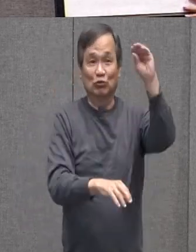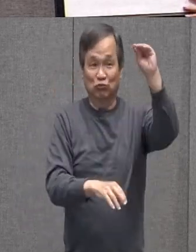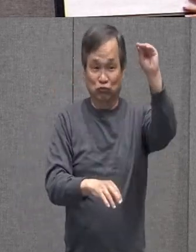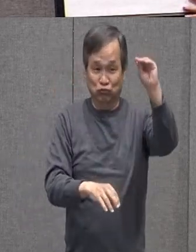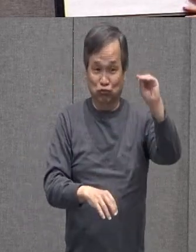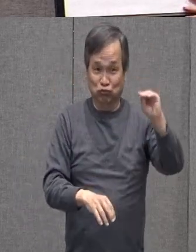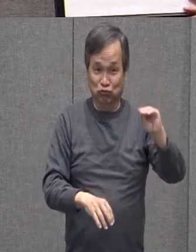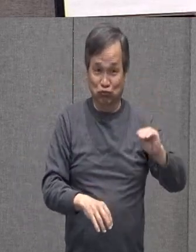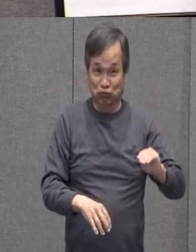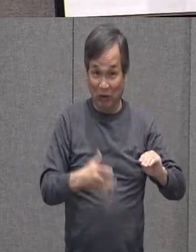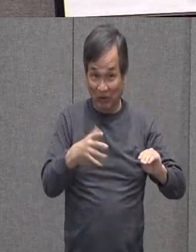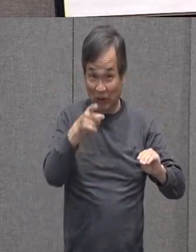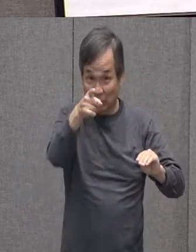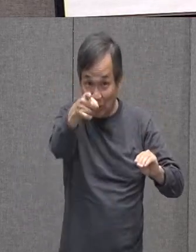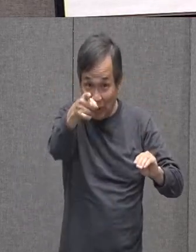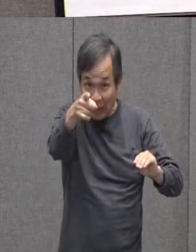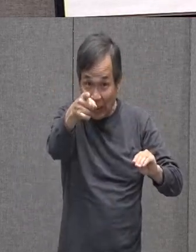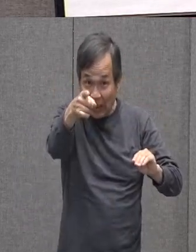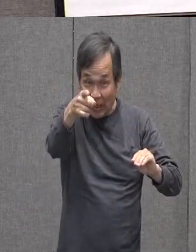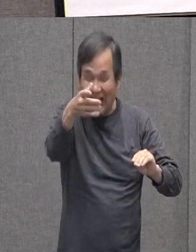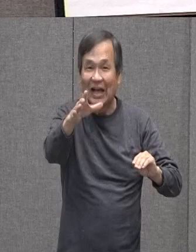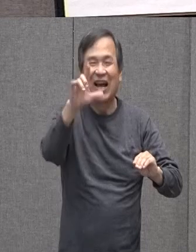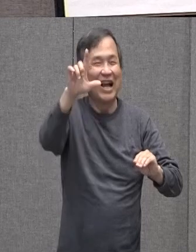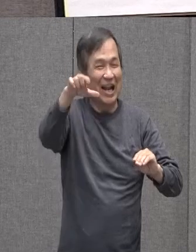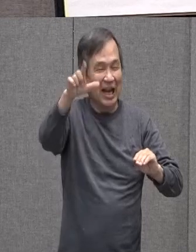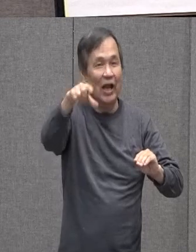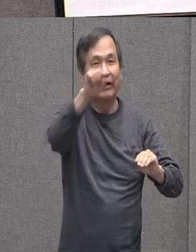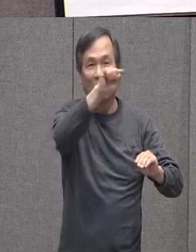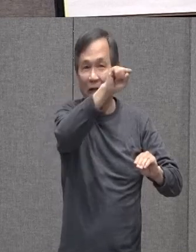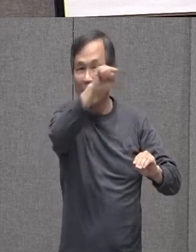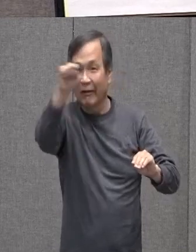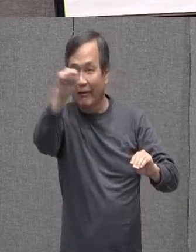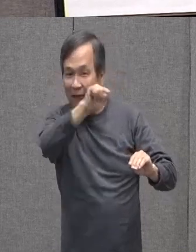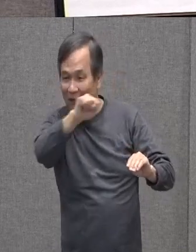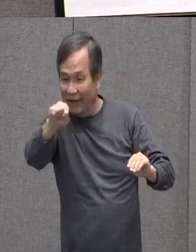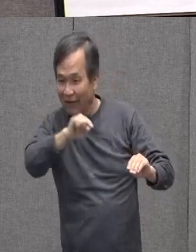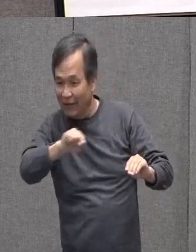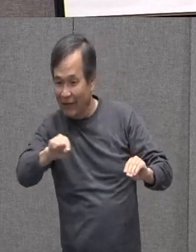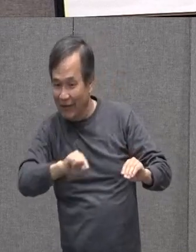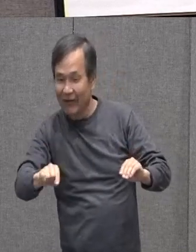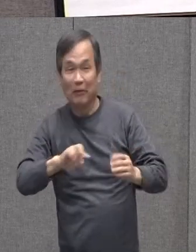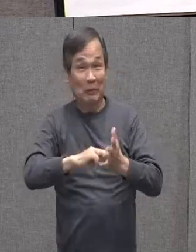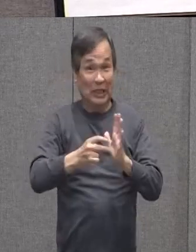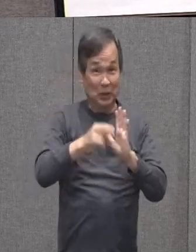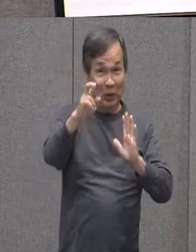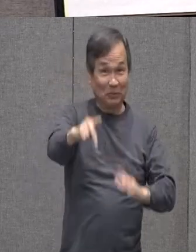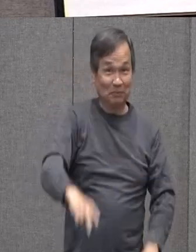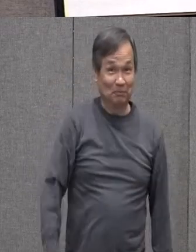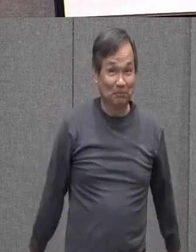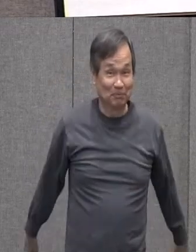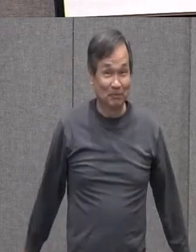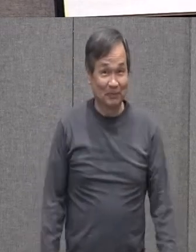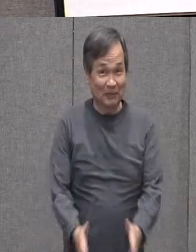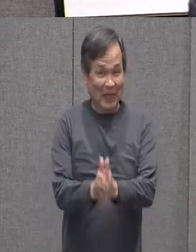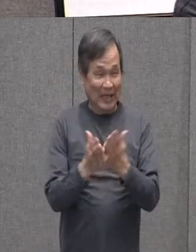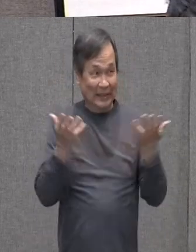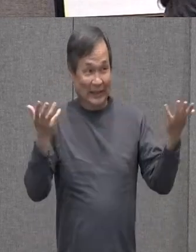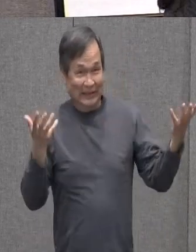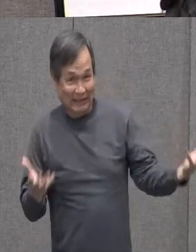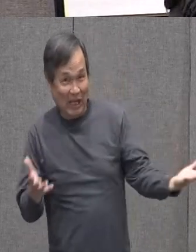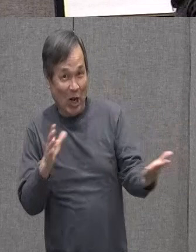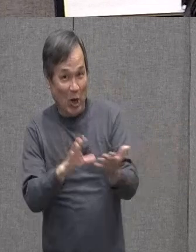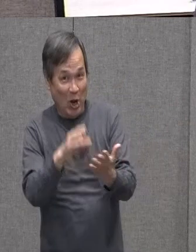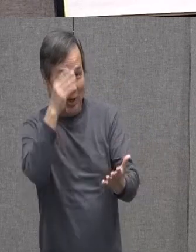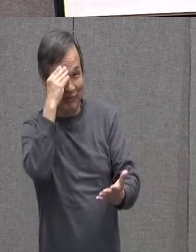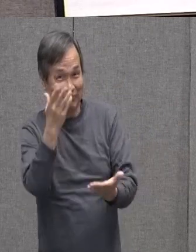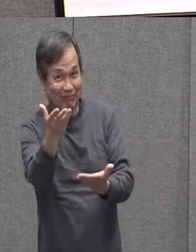and we're working together, but then we will work with you to make sure that we all have the same meanings together. So Yes. let's learn about what you brought.